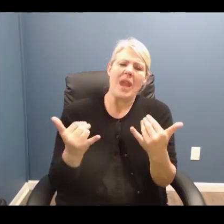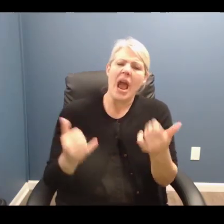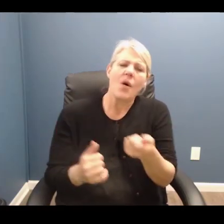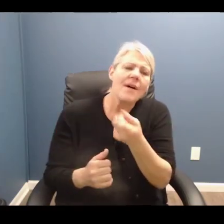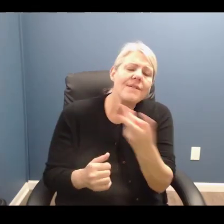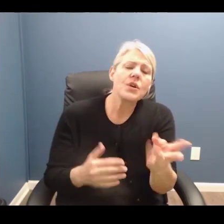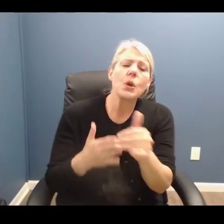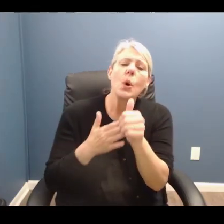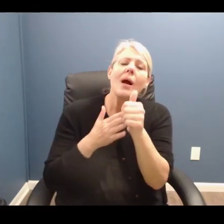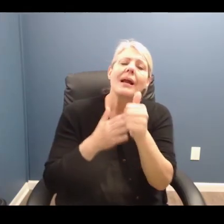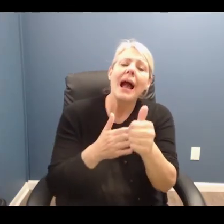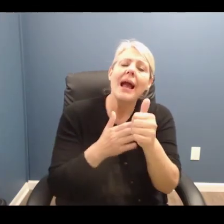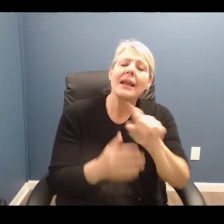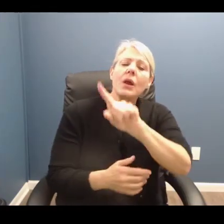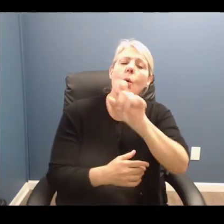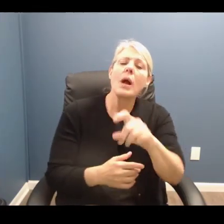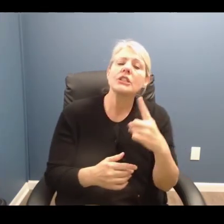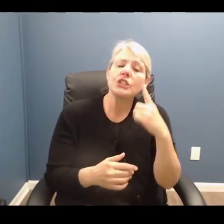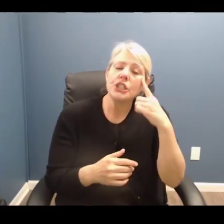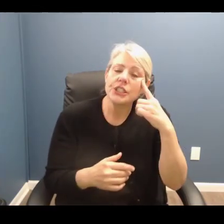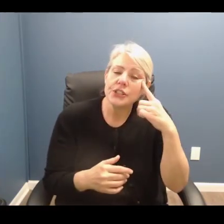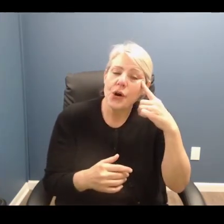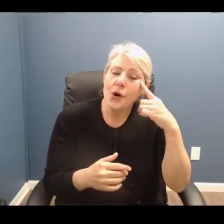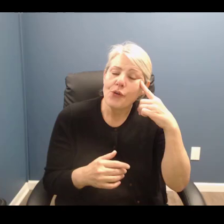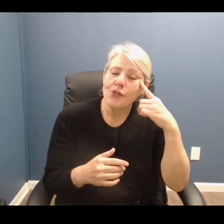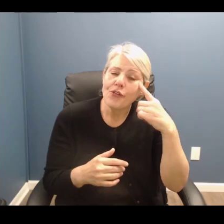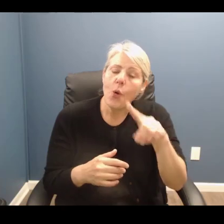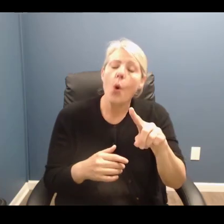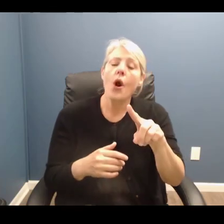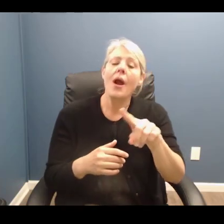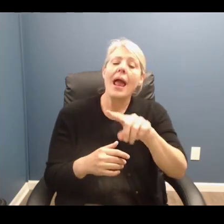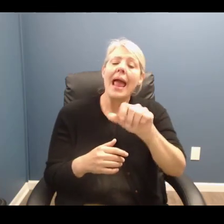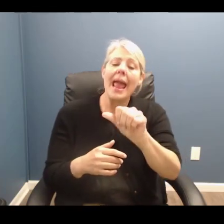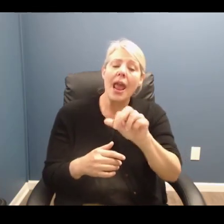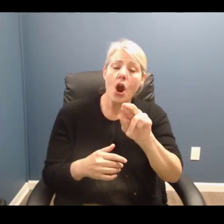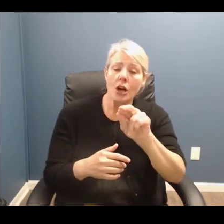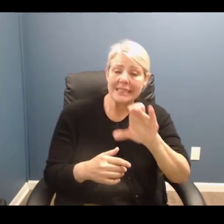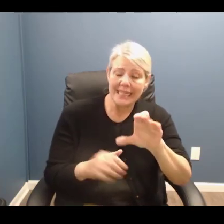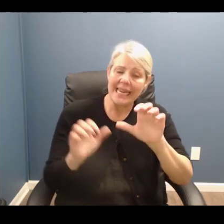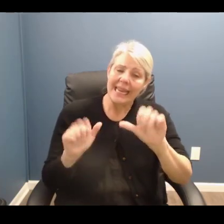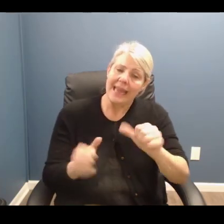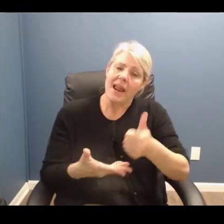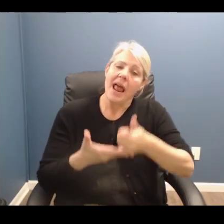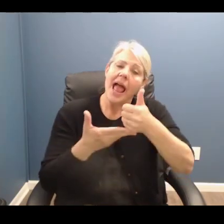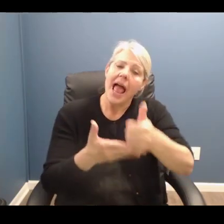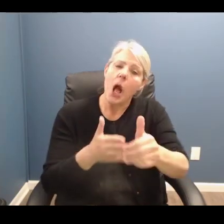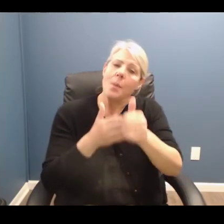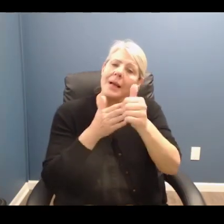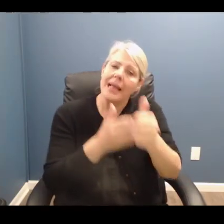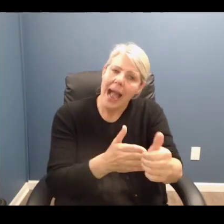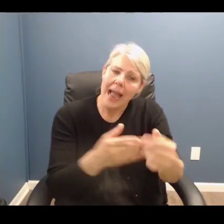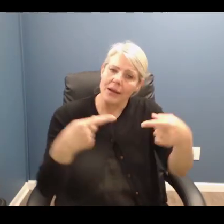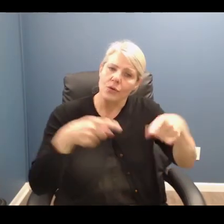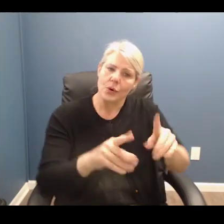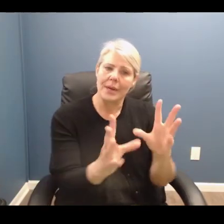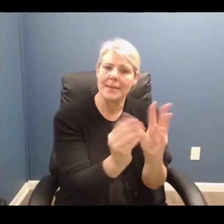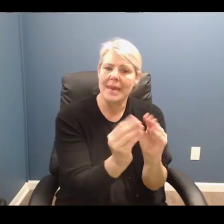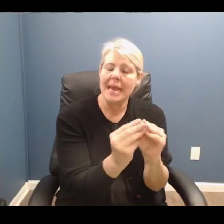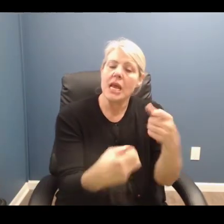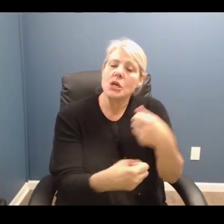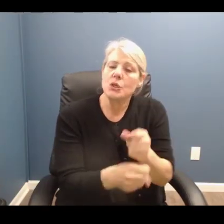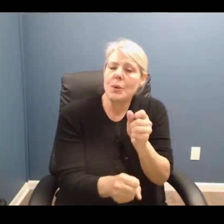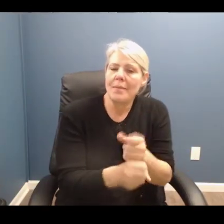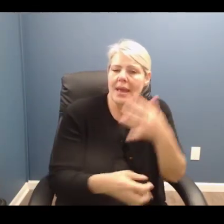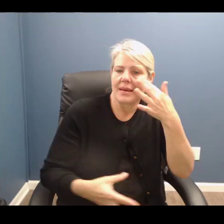guiding questions from the Guidance for IEP Development document that maybe help guide the ARC when making special considerations